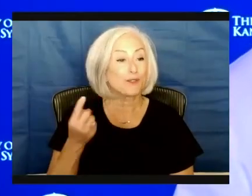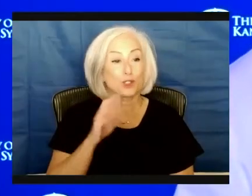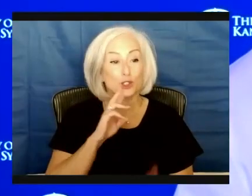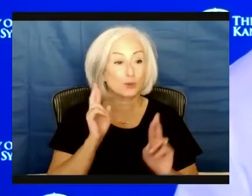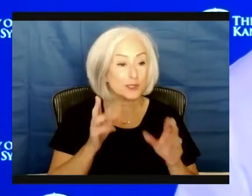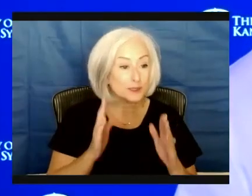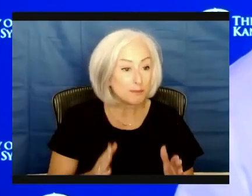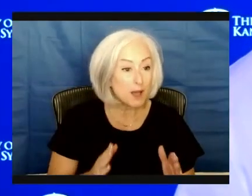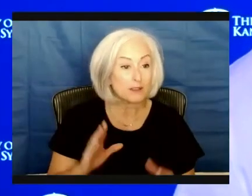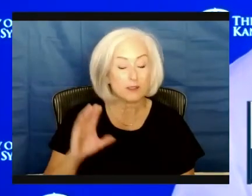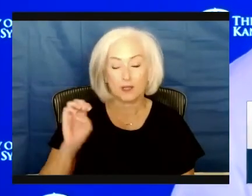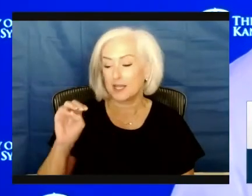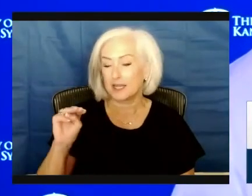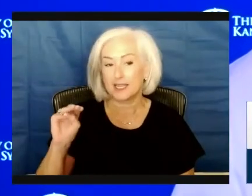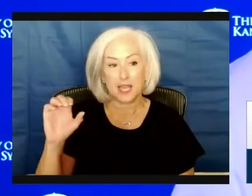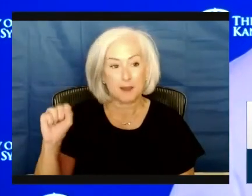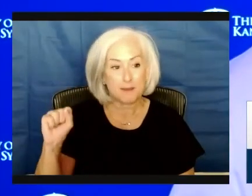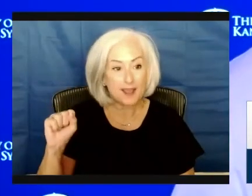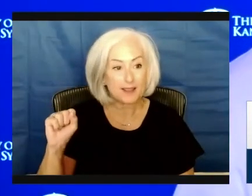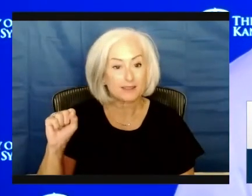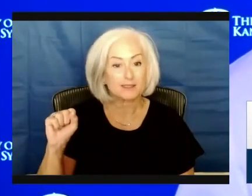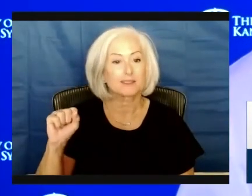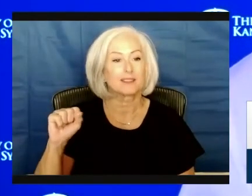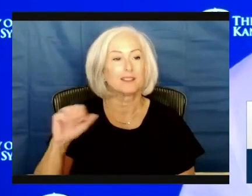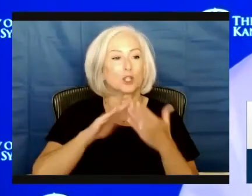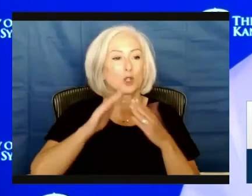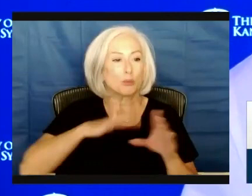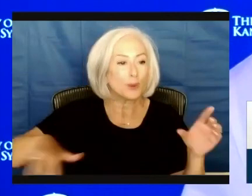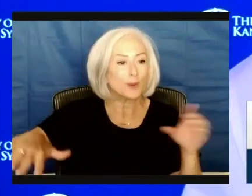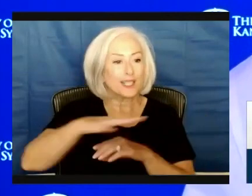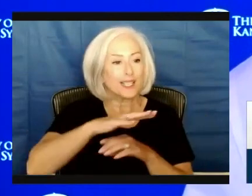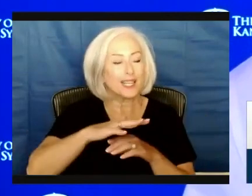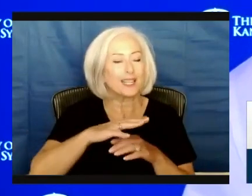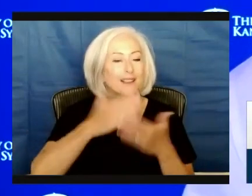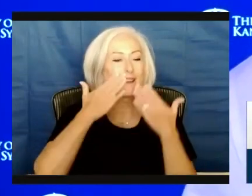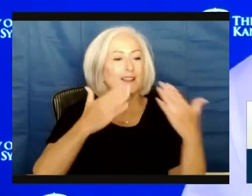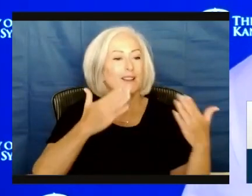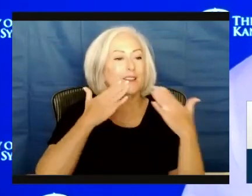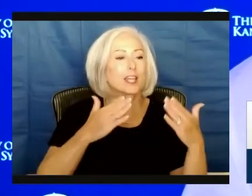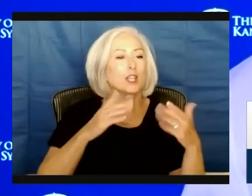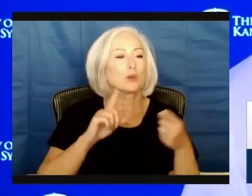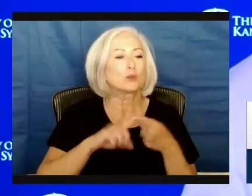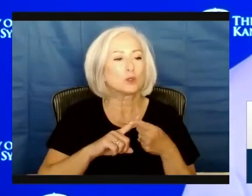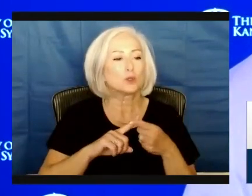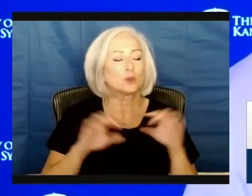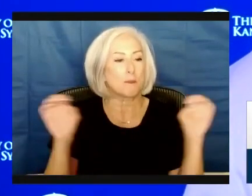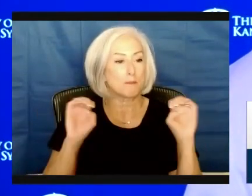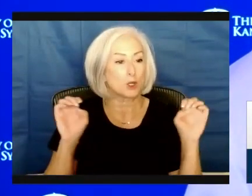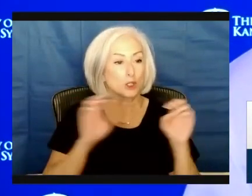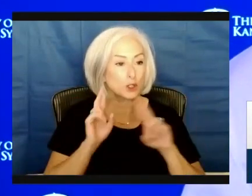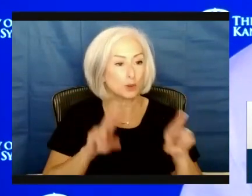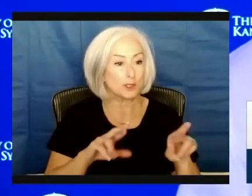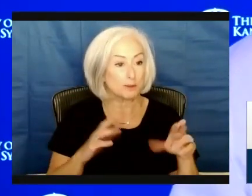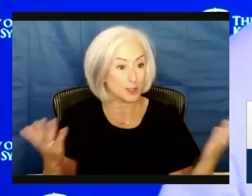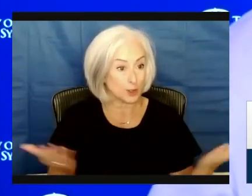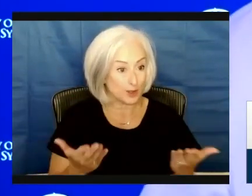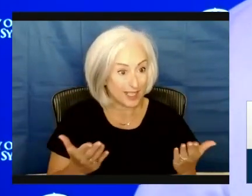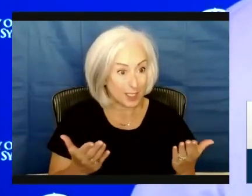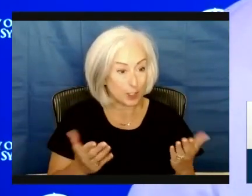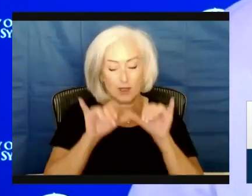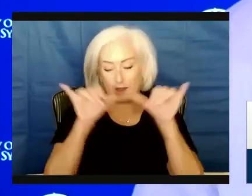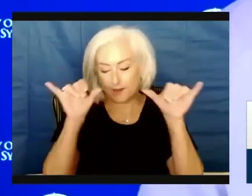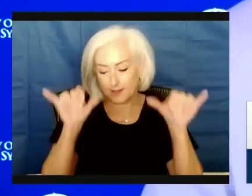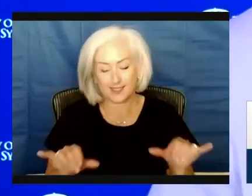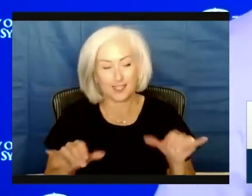in the surrounding communities. Big thanks to our emergency responders here, our systems, our processes that we have here in